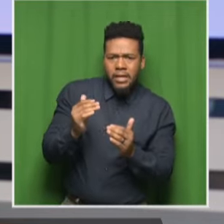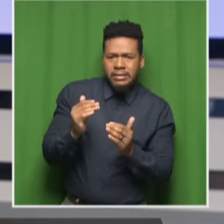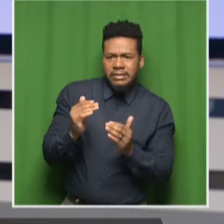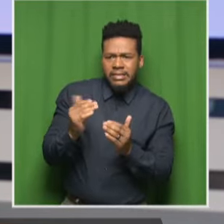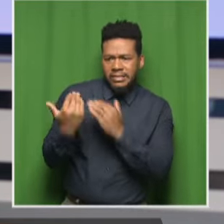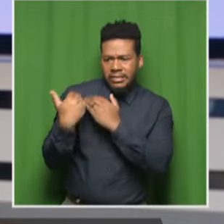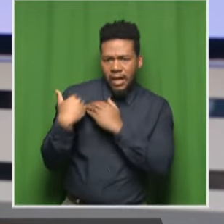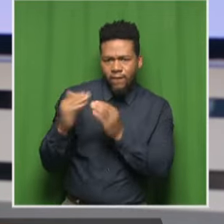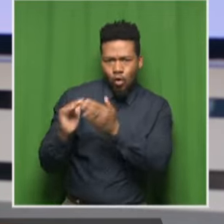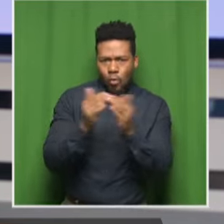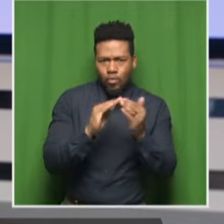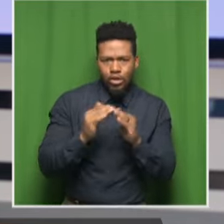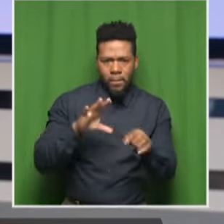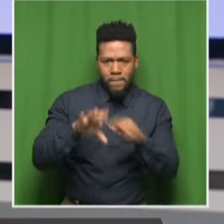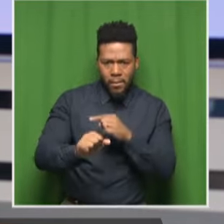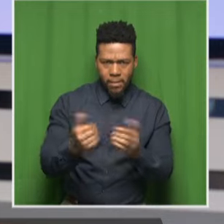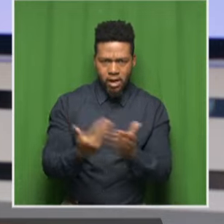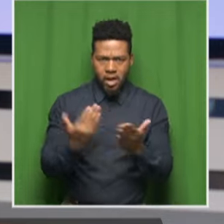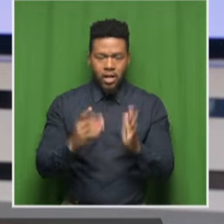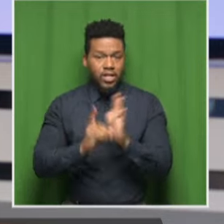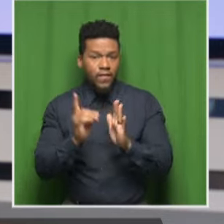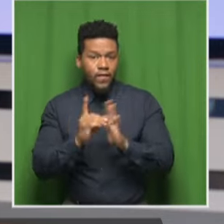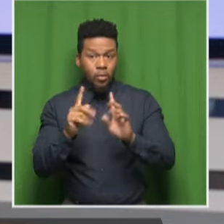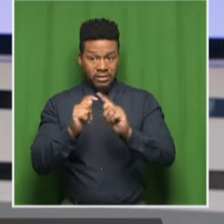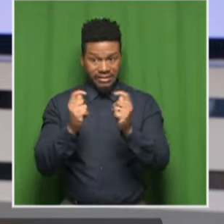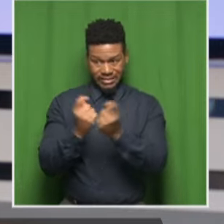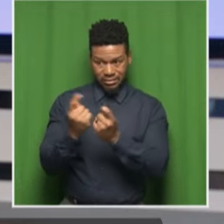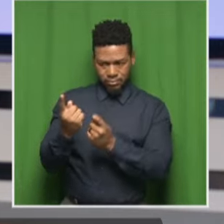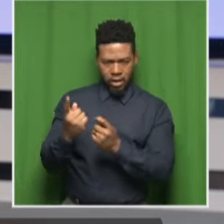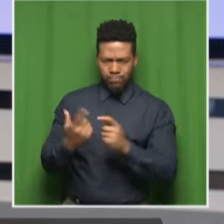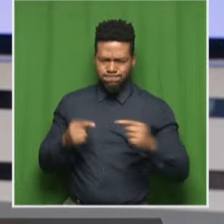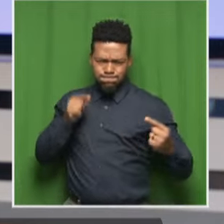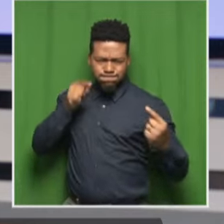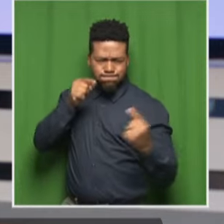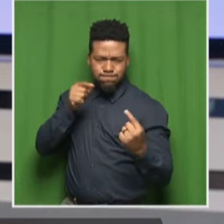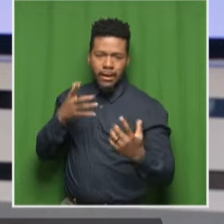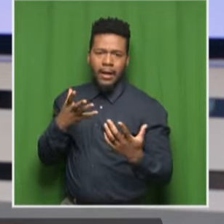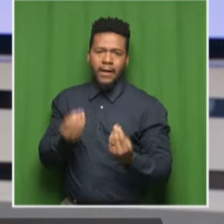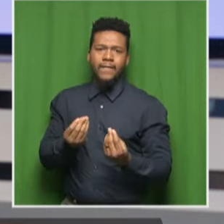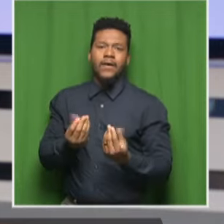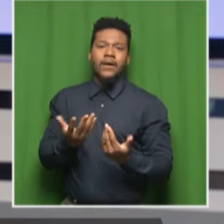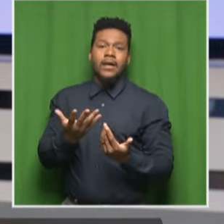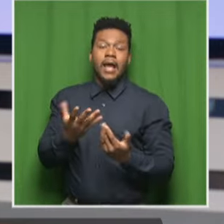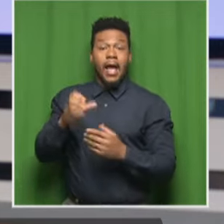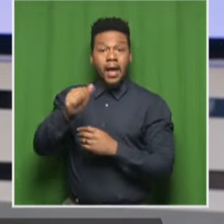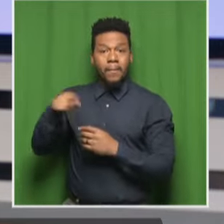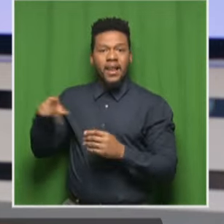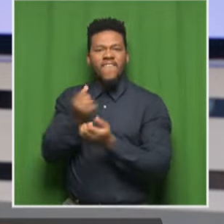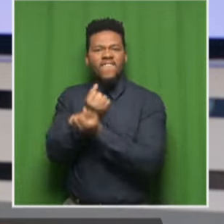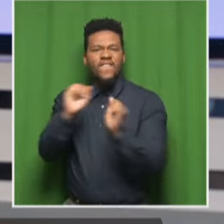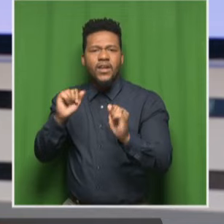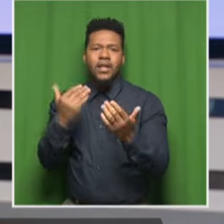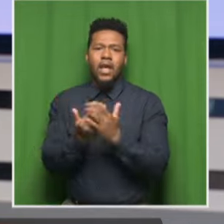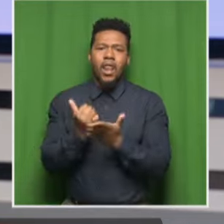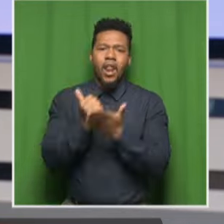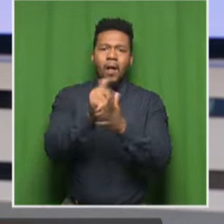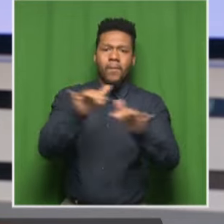community. Developed by a dedicated team, this free app promptly notifies the community as well as tagged individuals in